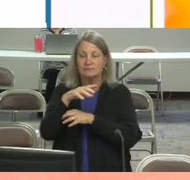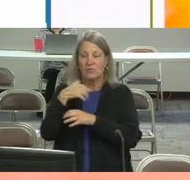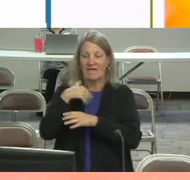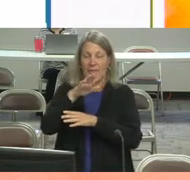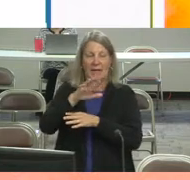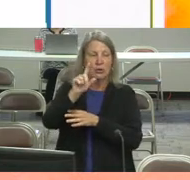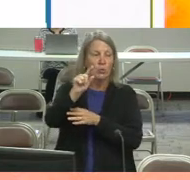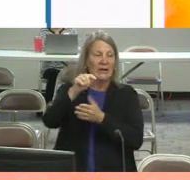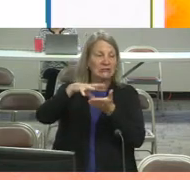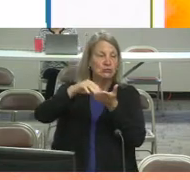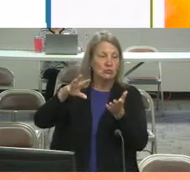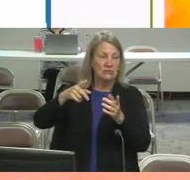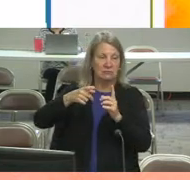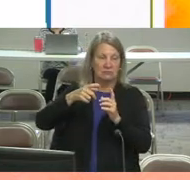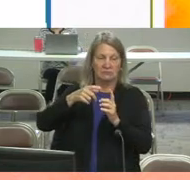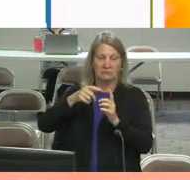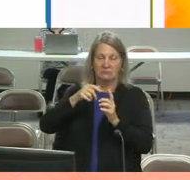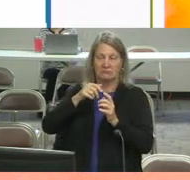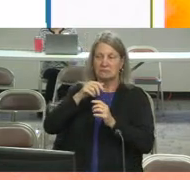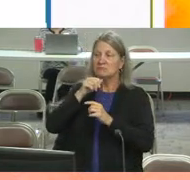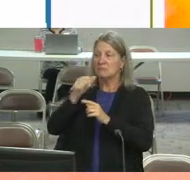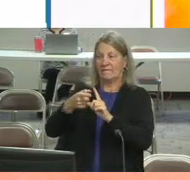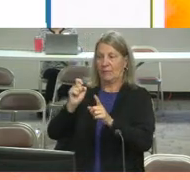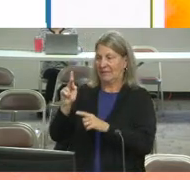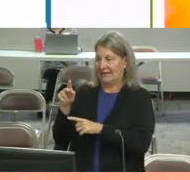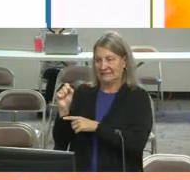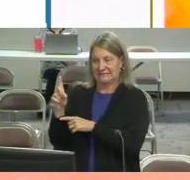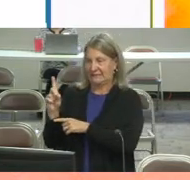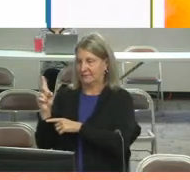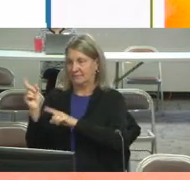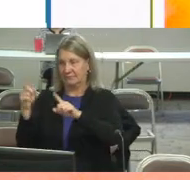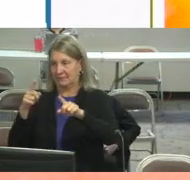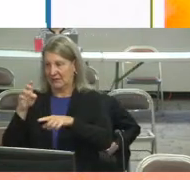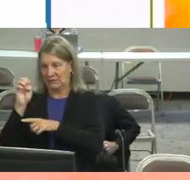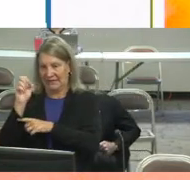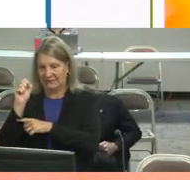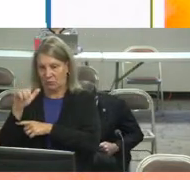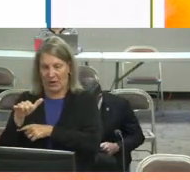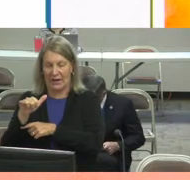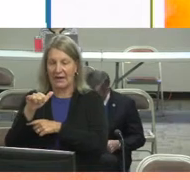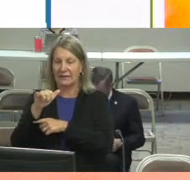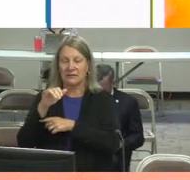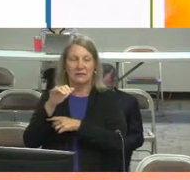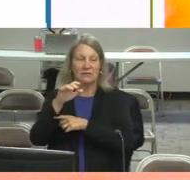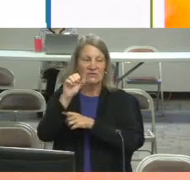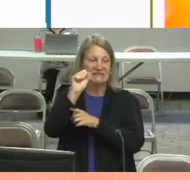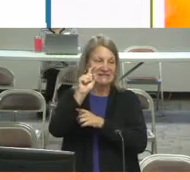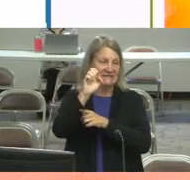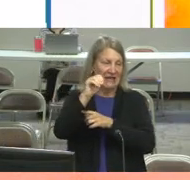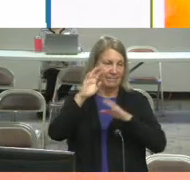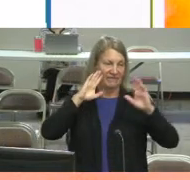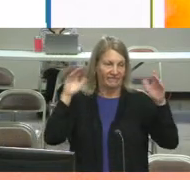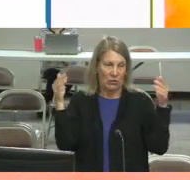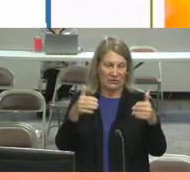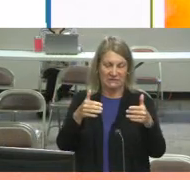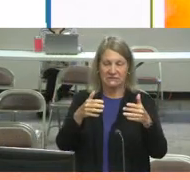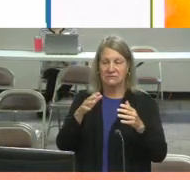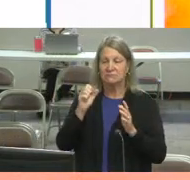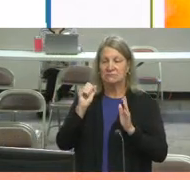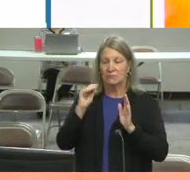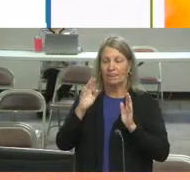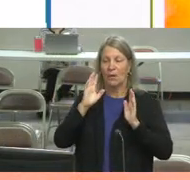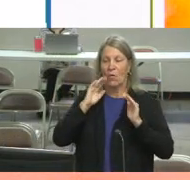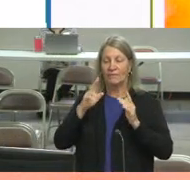esy to anyone who wanted to come we didn't turn down any student from that uh so any student can come